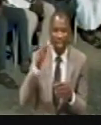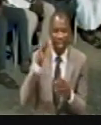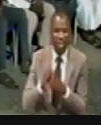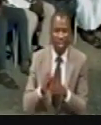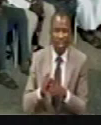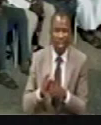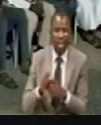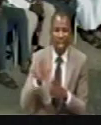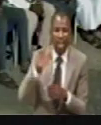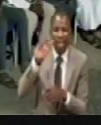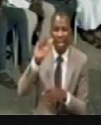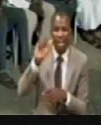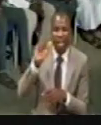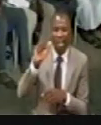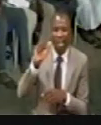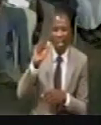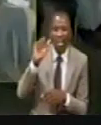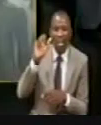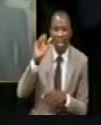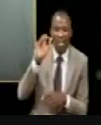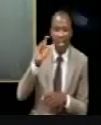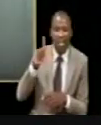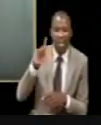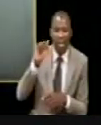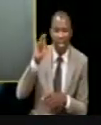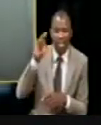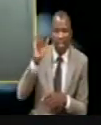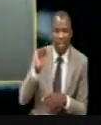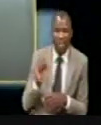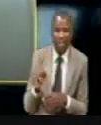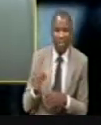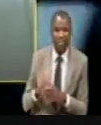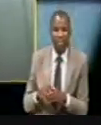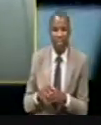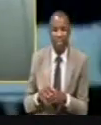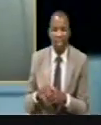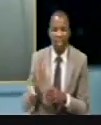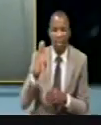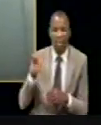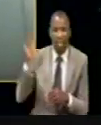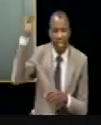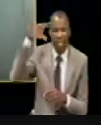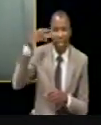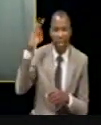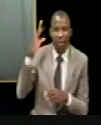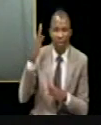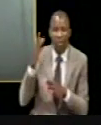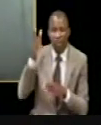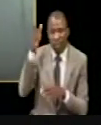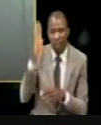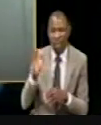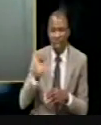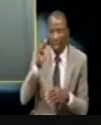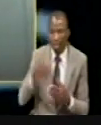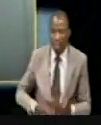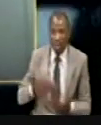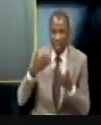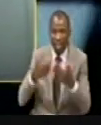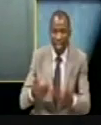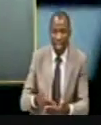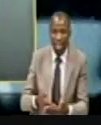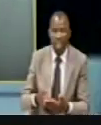The Lord, brethren. My name is Sister Lami Okoli from Jordan Group of Districts, Gombe